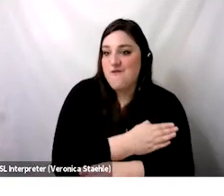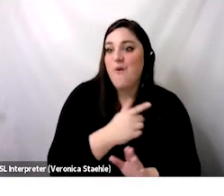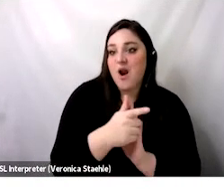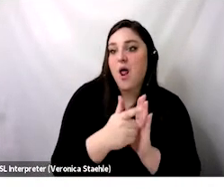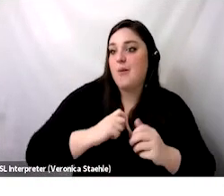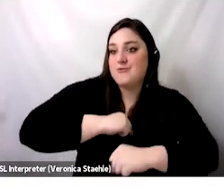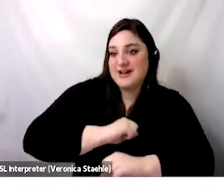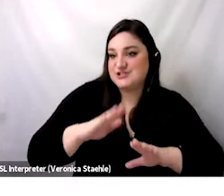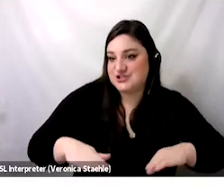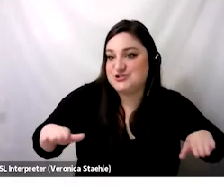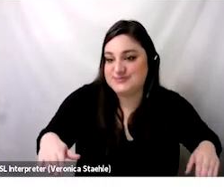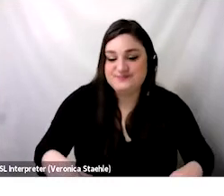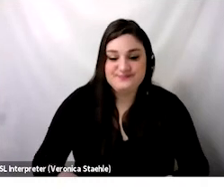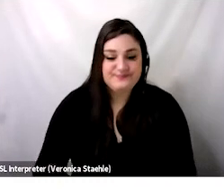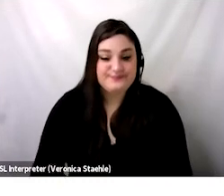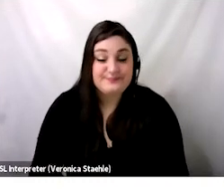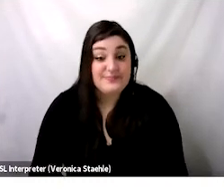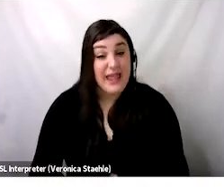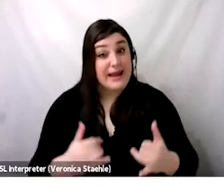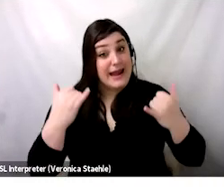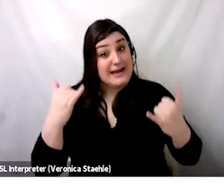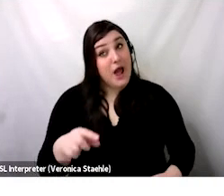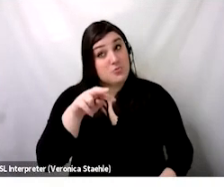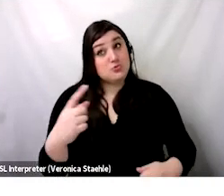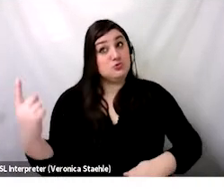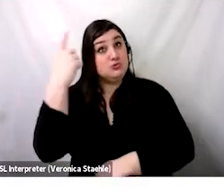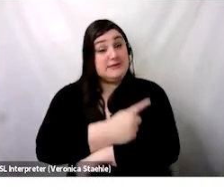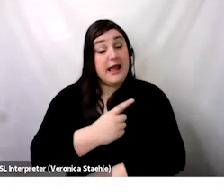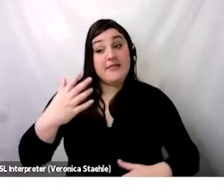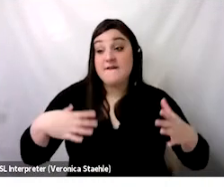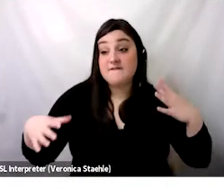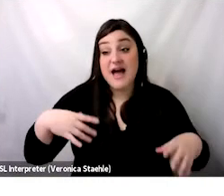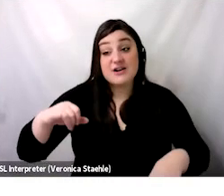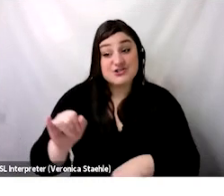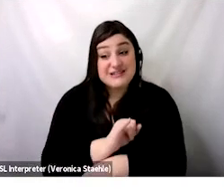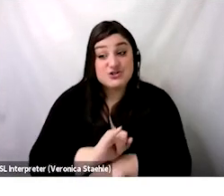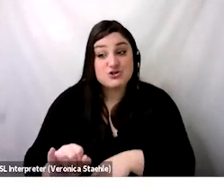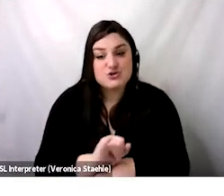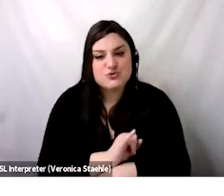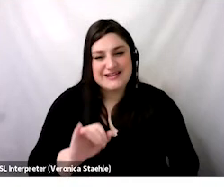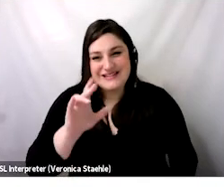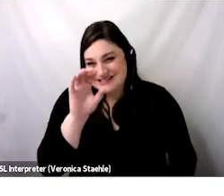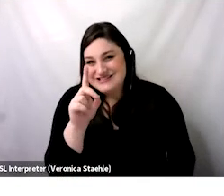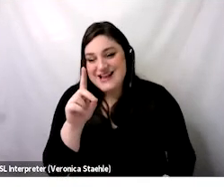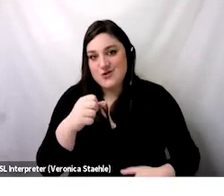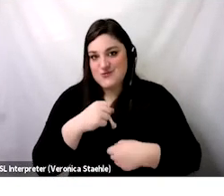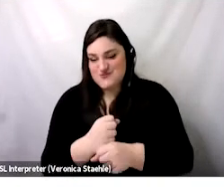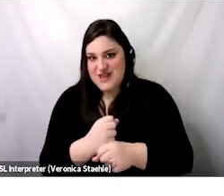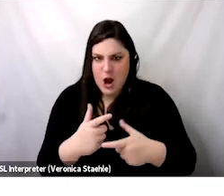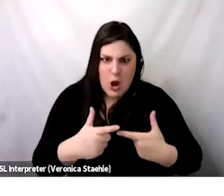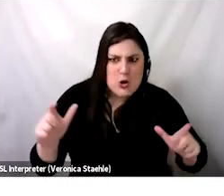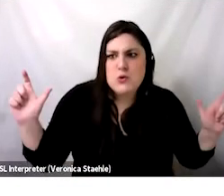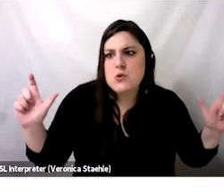at today's fashion industry, it led to a mass production of